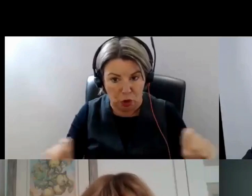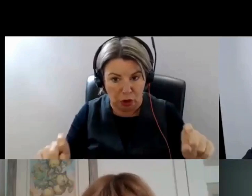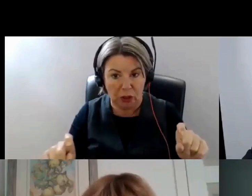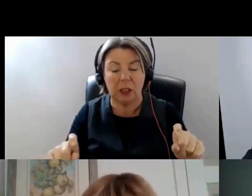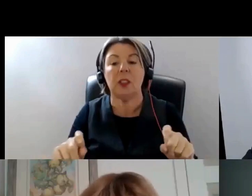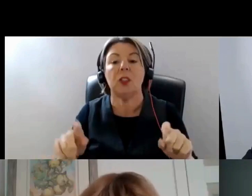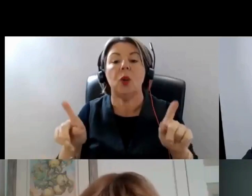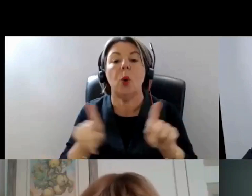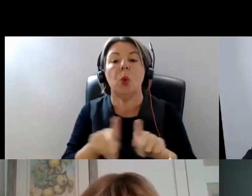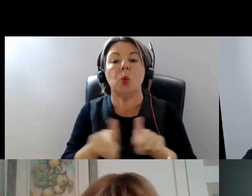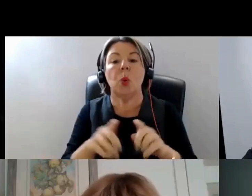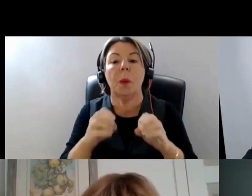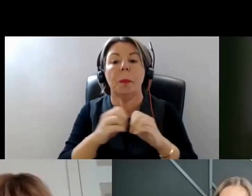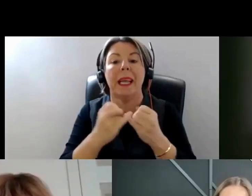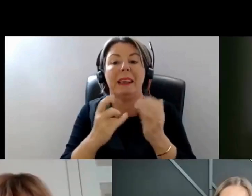well.